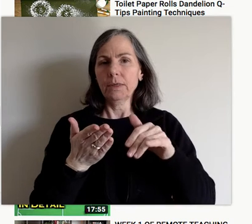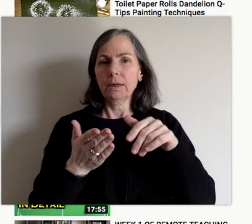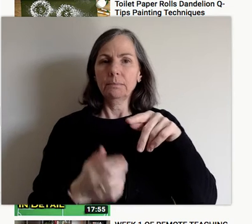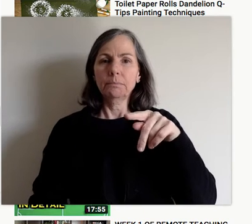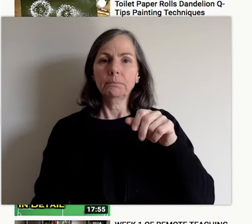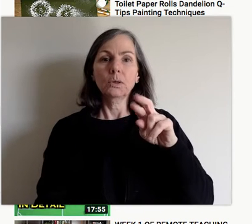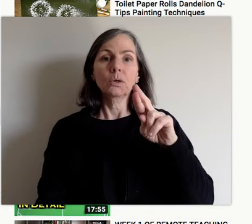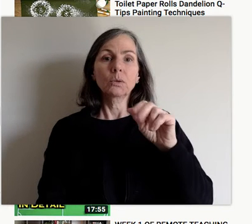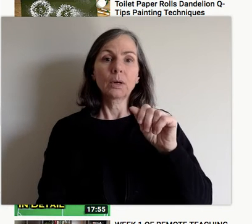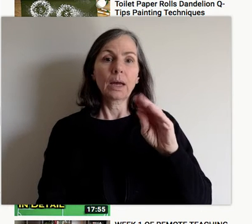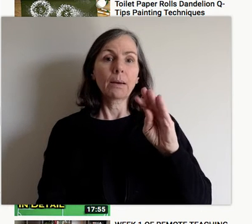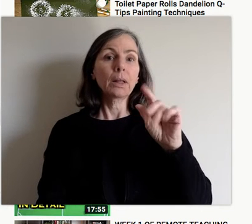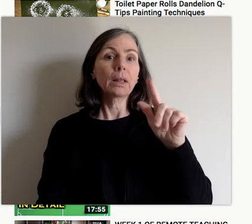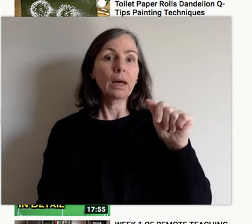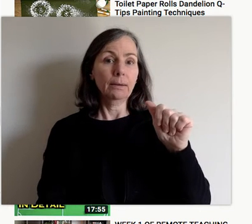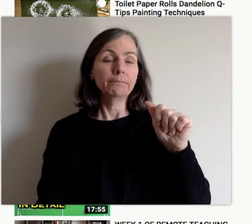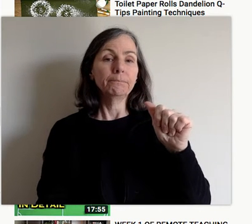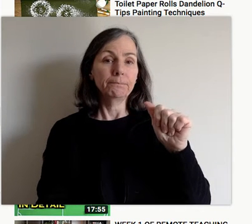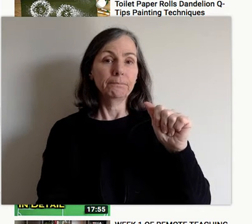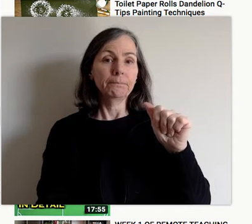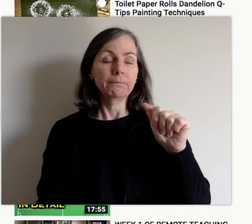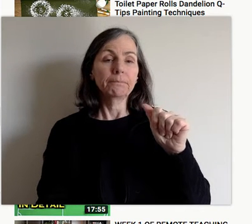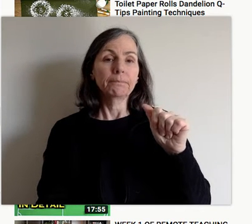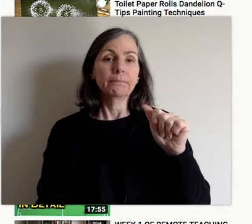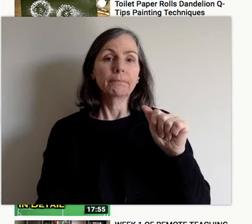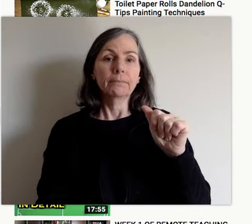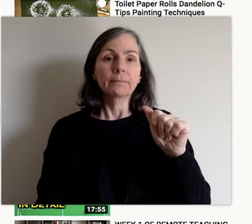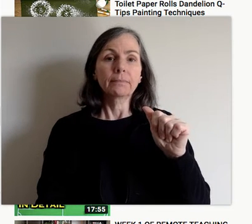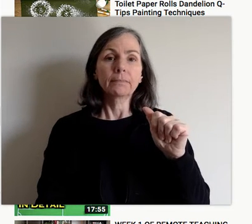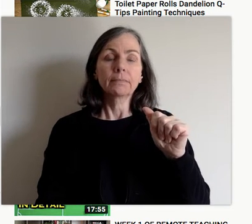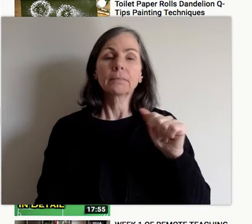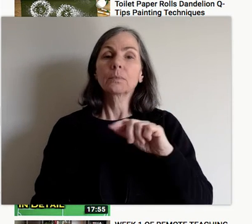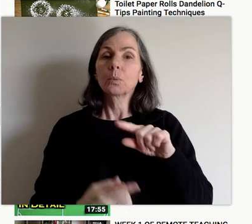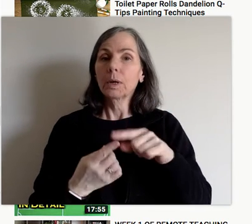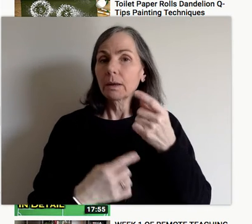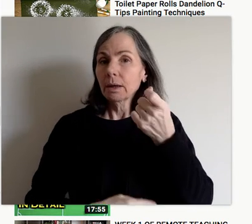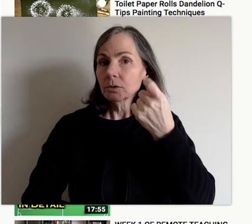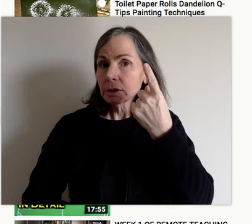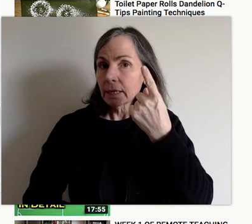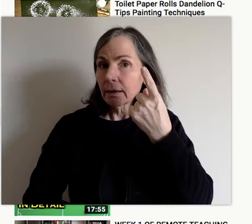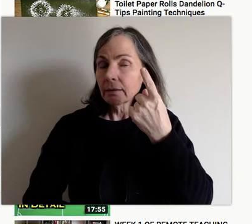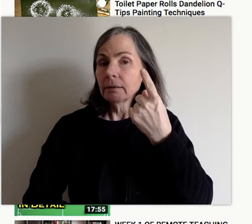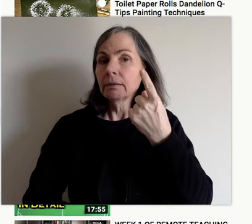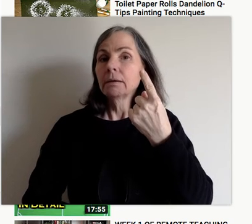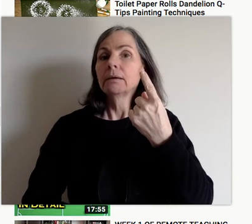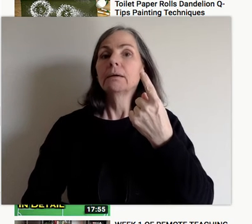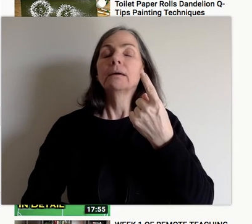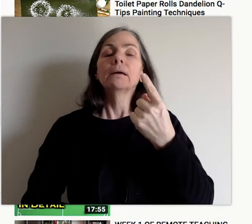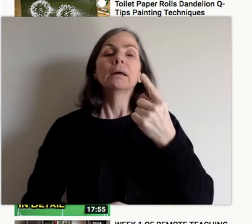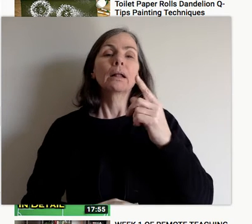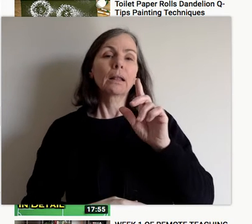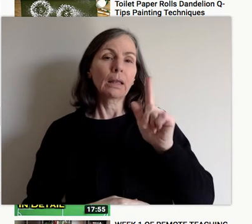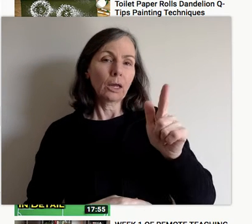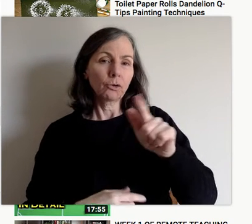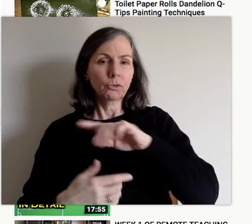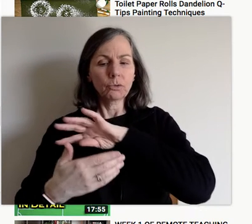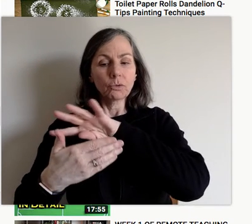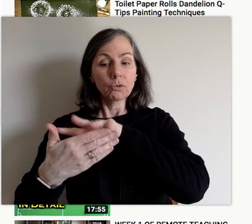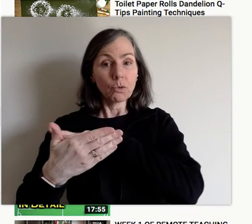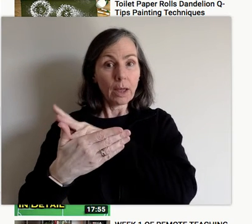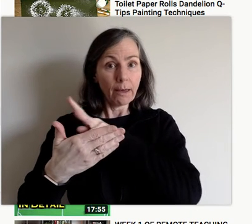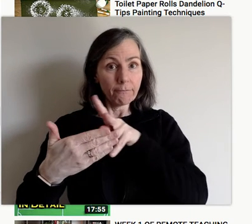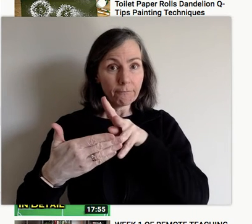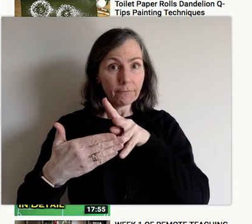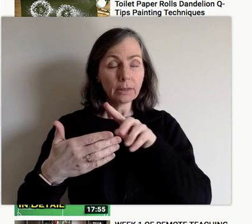parabola, which will help us make connections between the graph, the table, and the